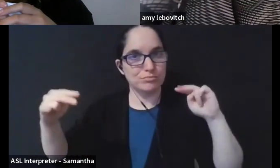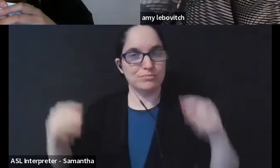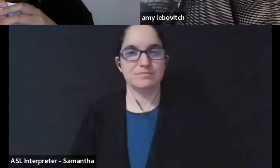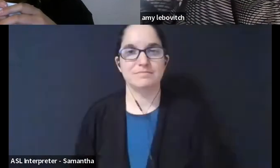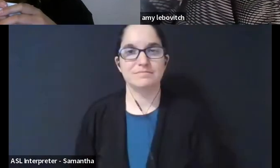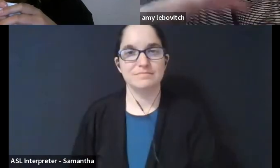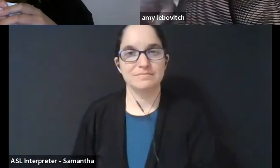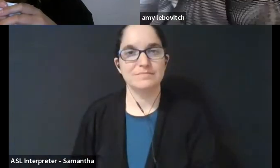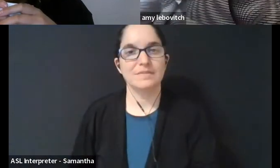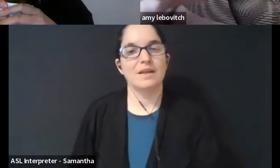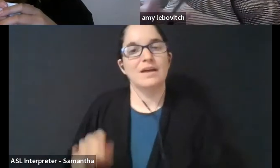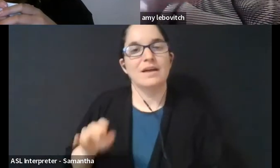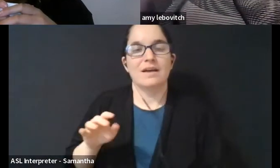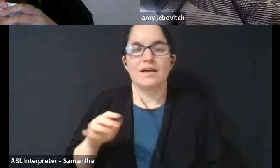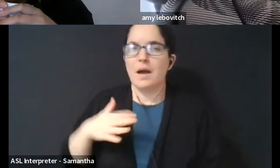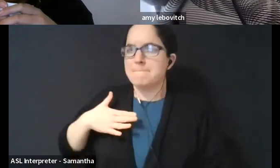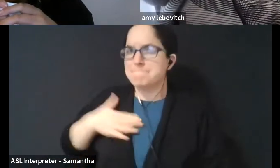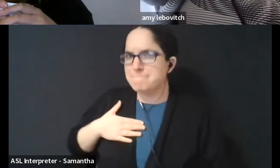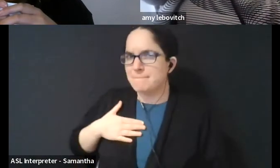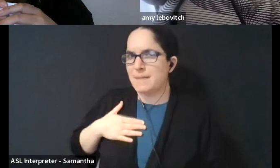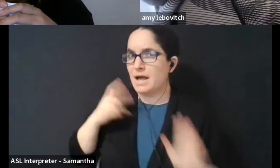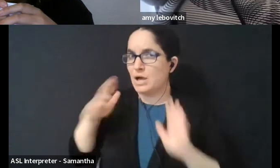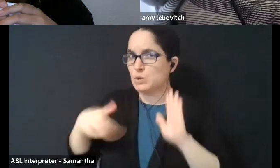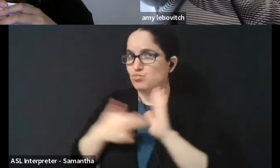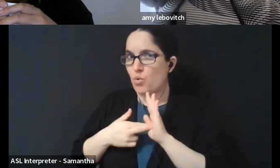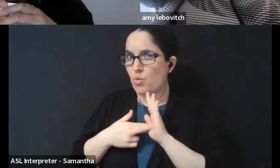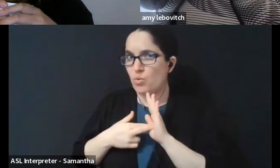that our stake in it isn't the same, that like we are somehow